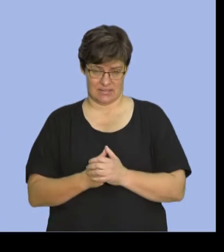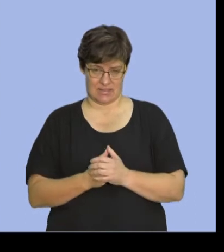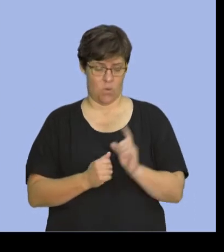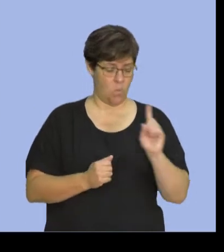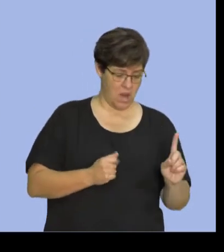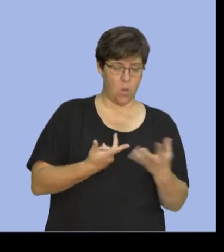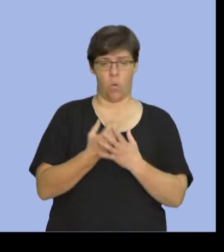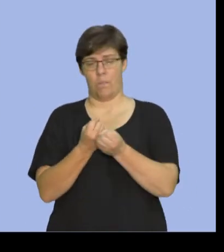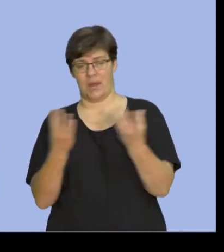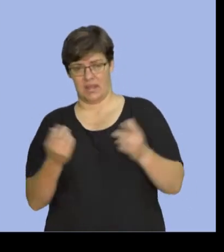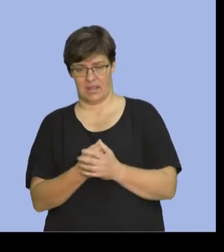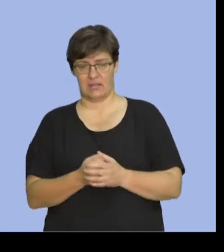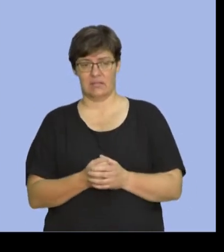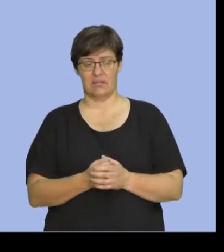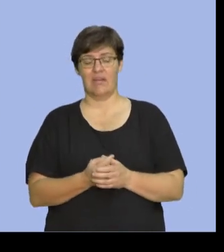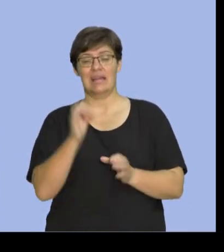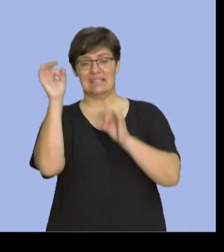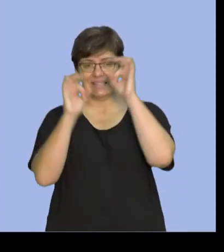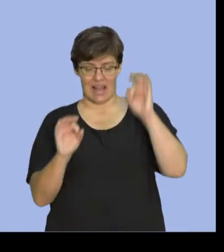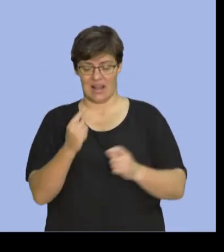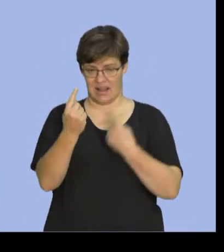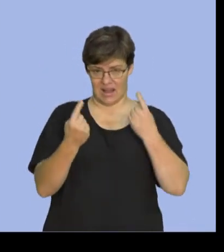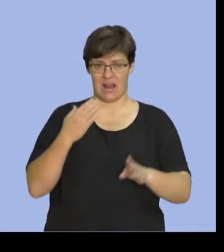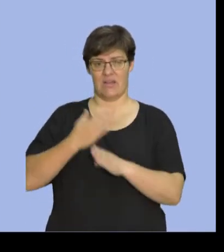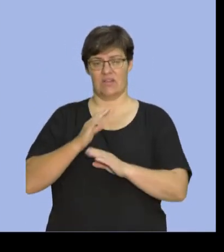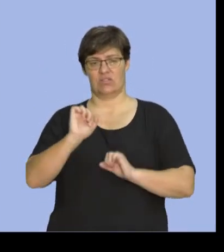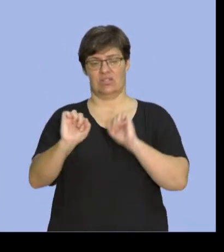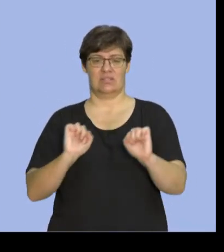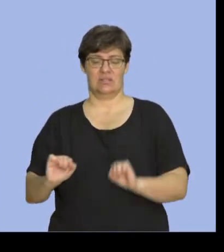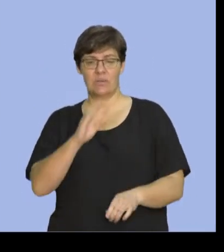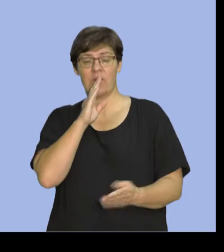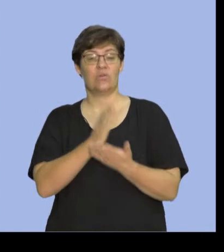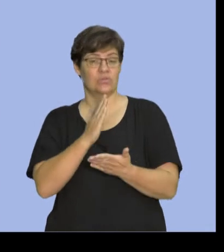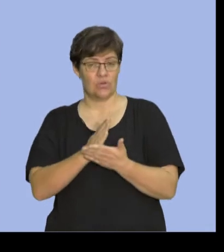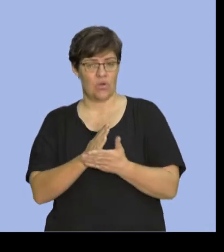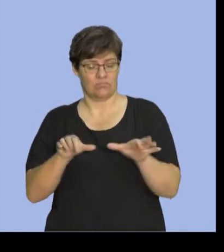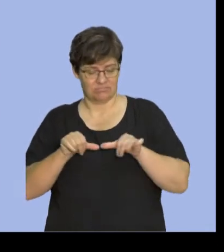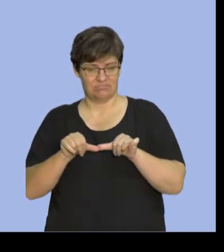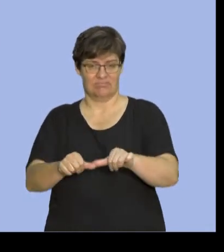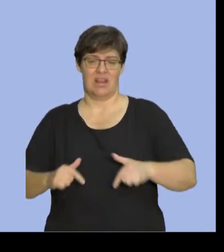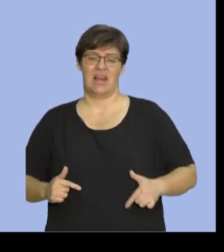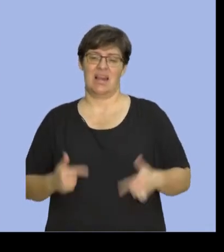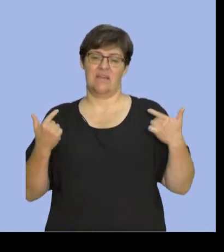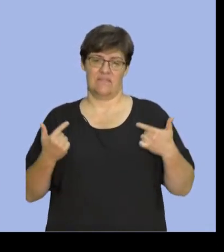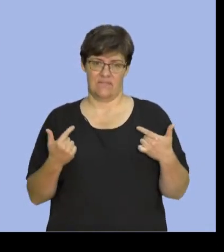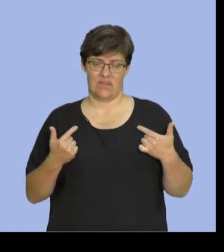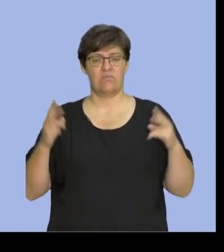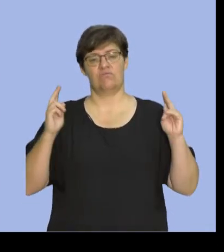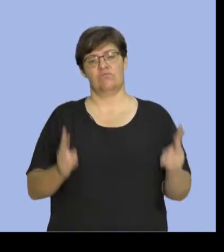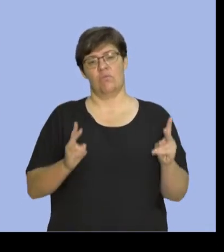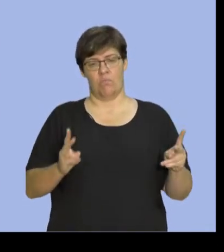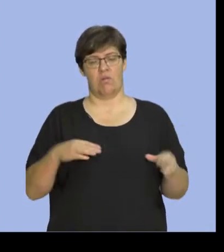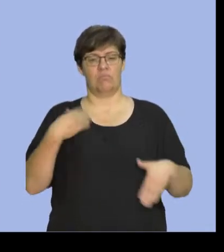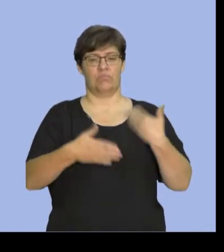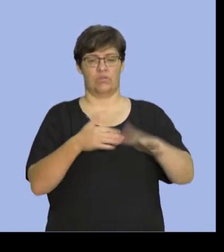that the cells have specific functions that ensure that the organism can survive and carry out its normal